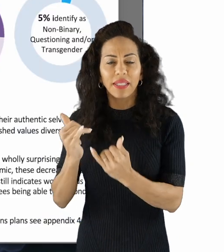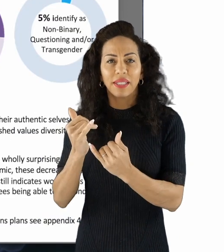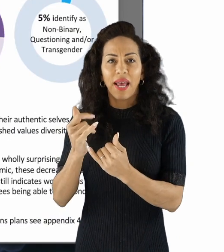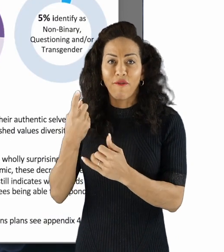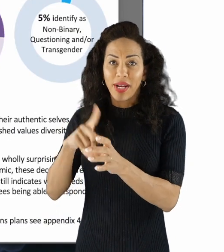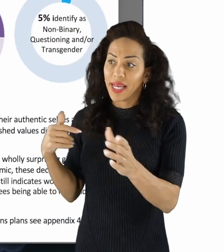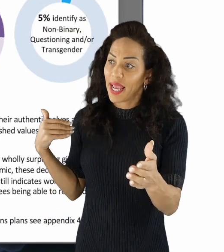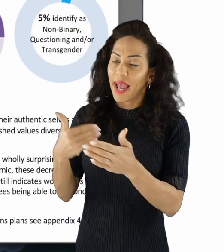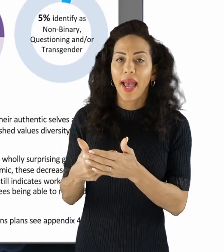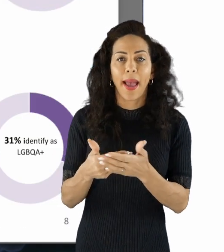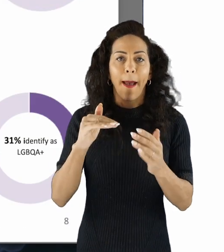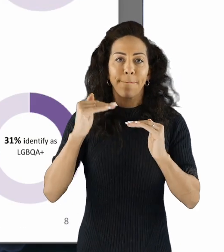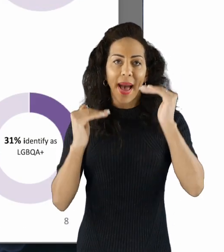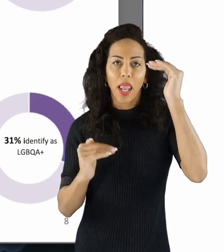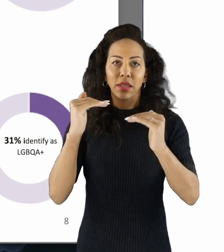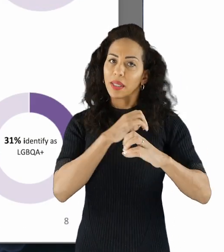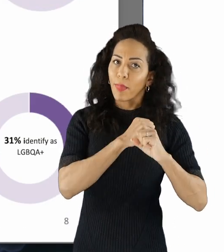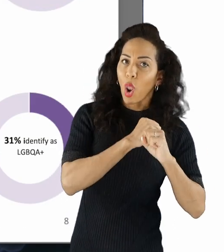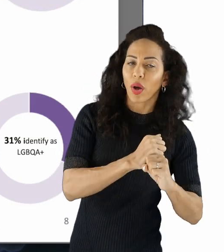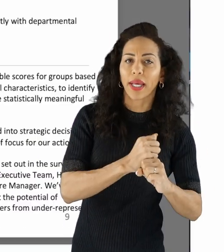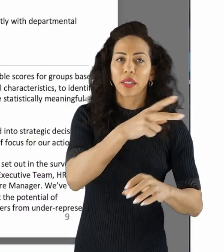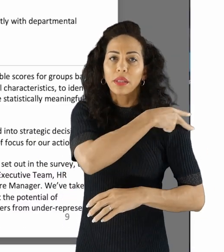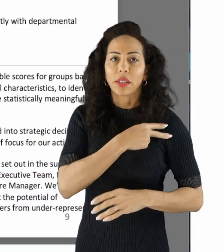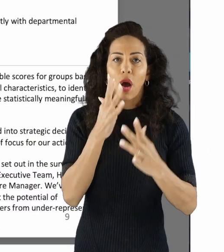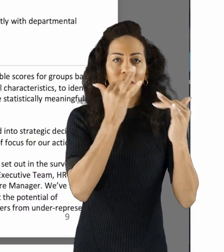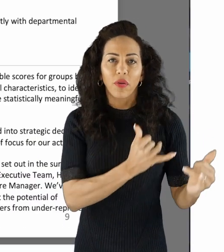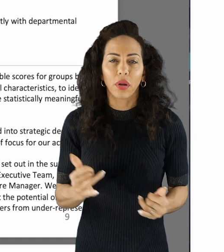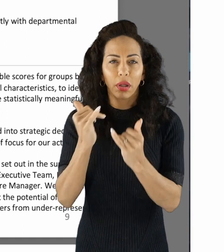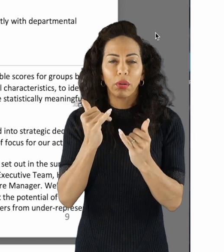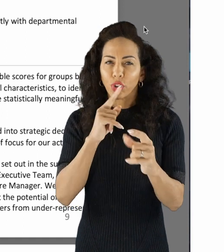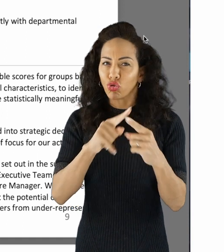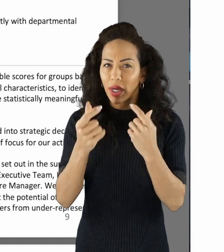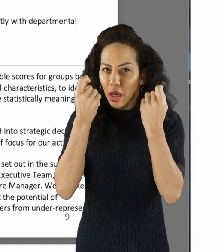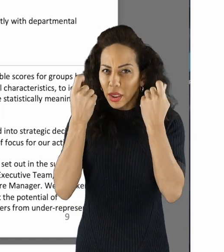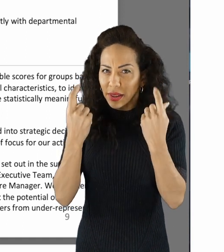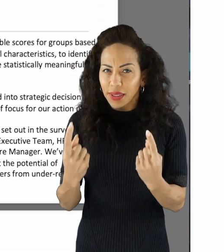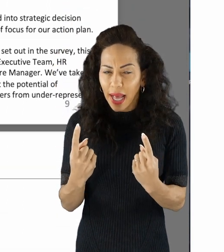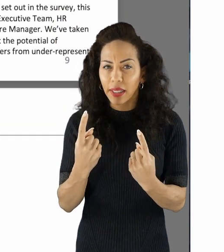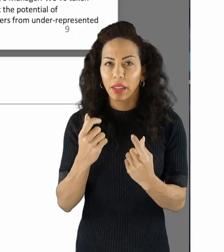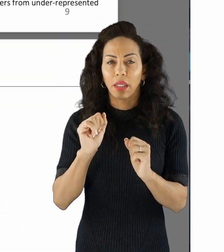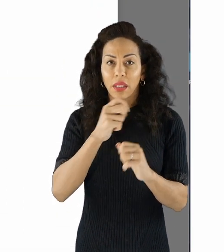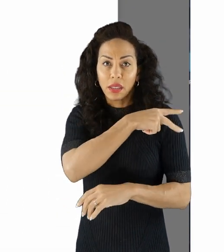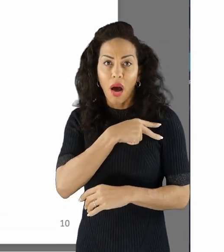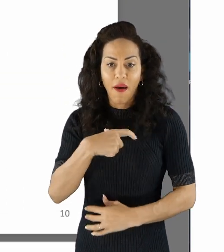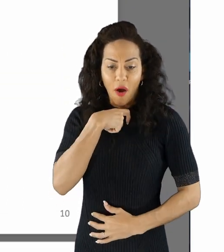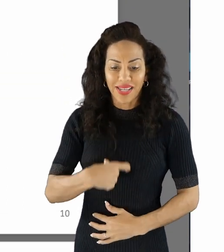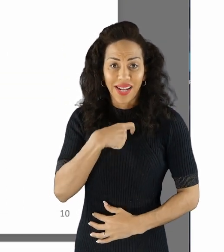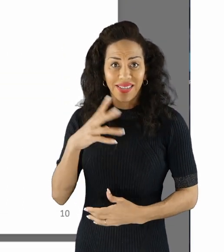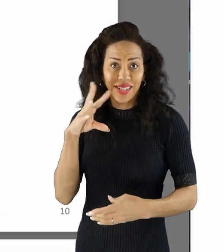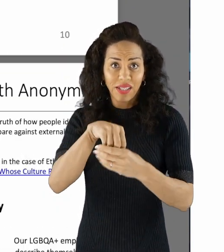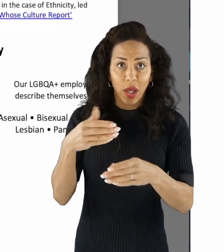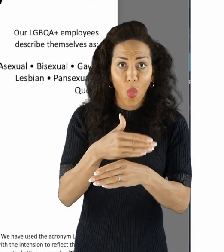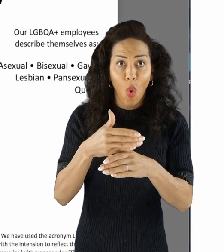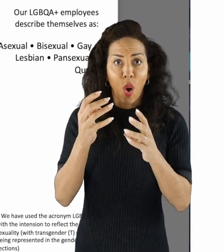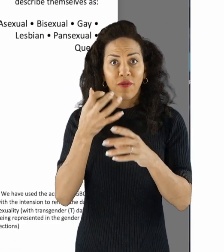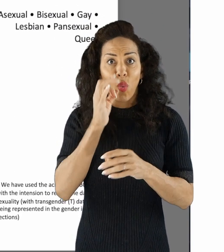staff survey which seeks to understand the identities of the people that work for Watershed, but also, I think most importantly,